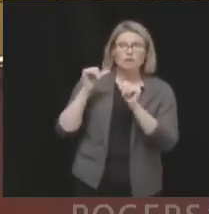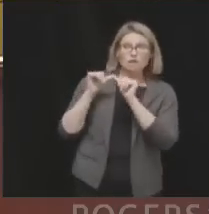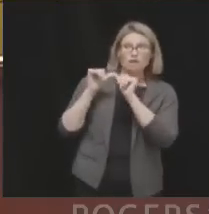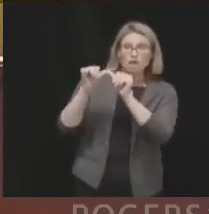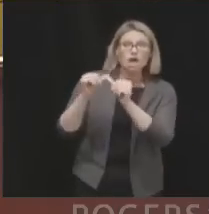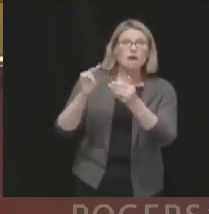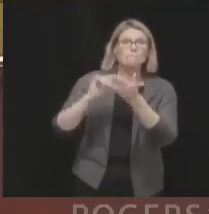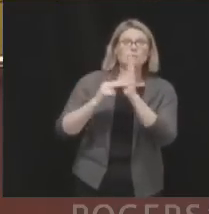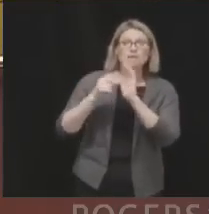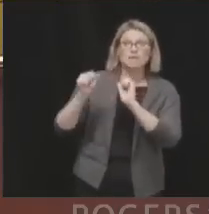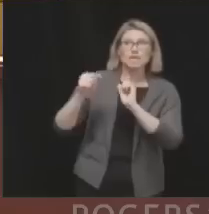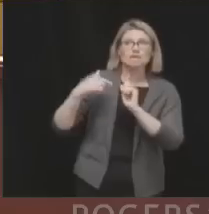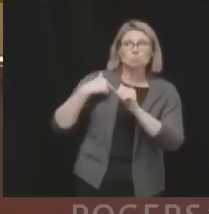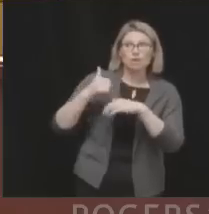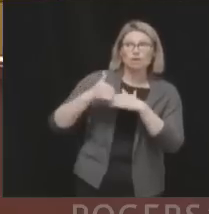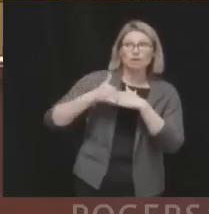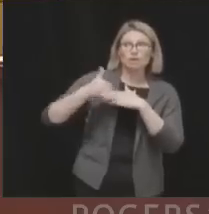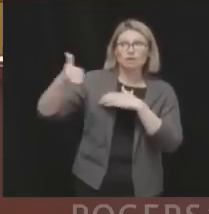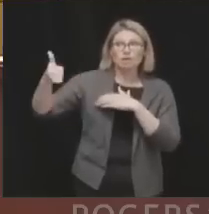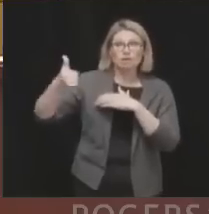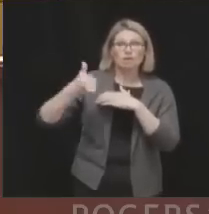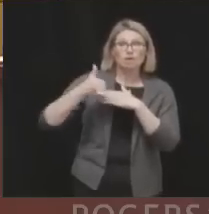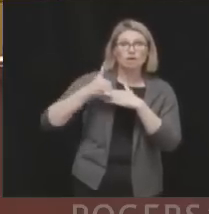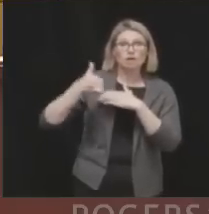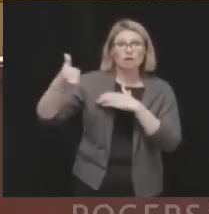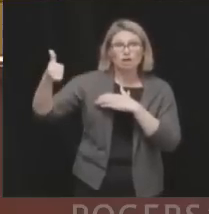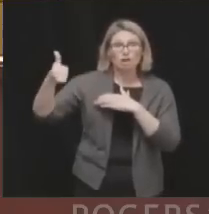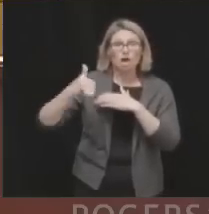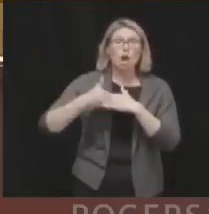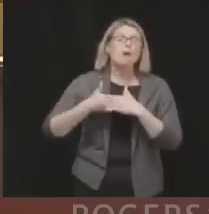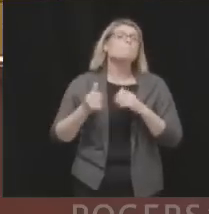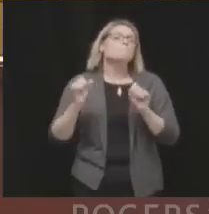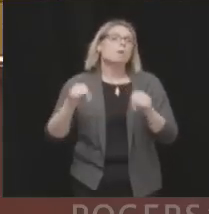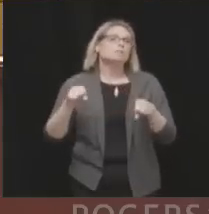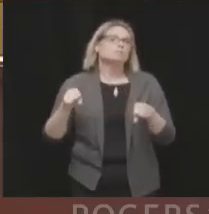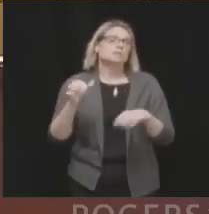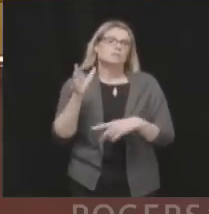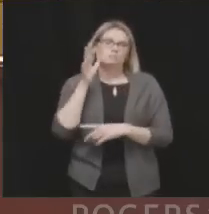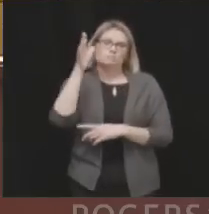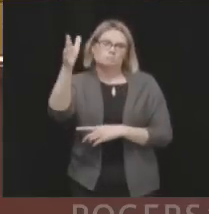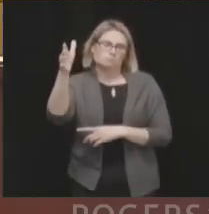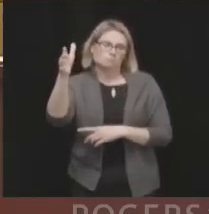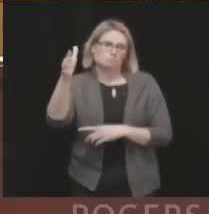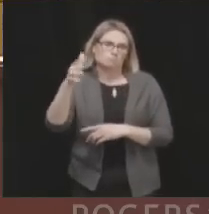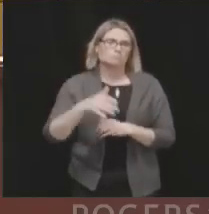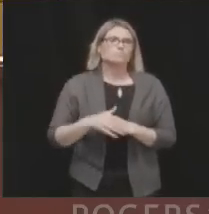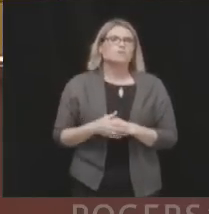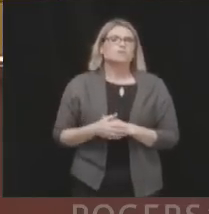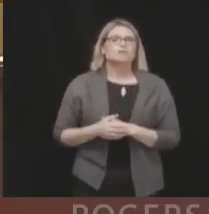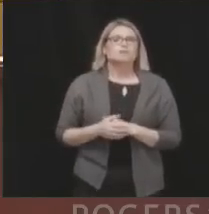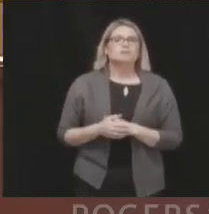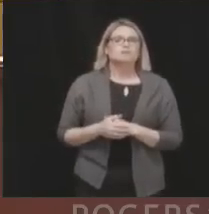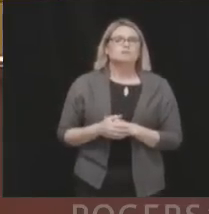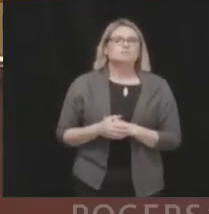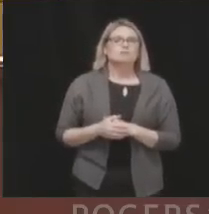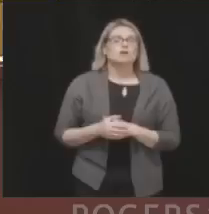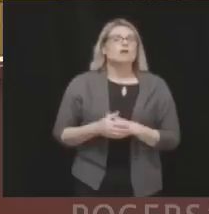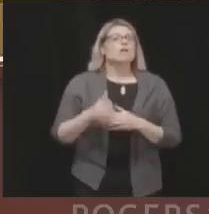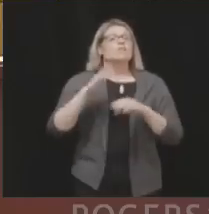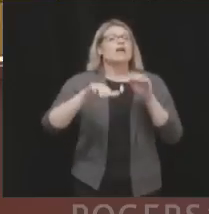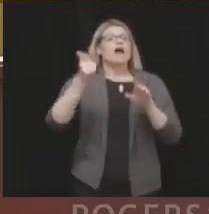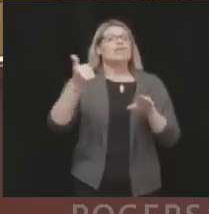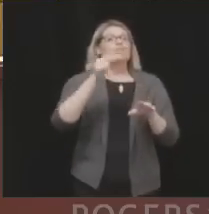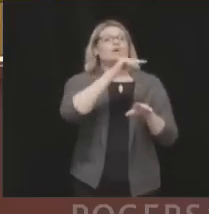So those discussions are ongoing, but certainly at this point in time, our borders will remain, and the surveillance will